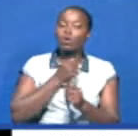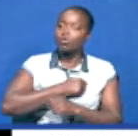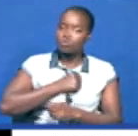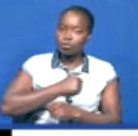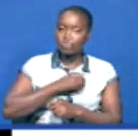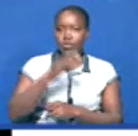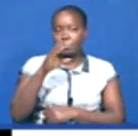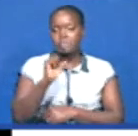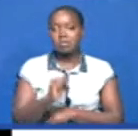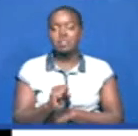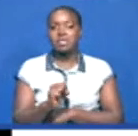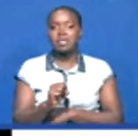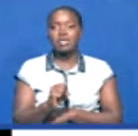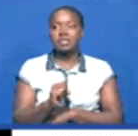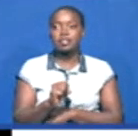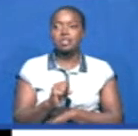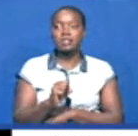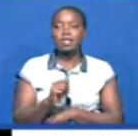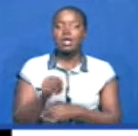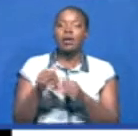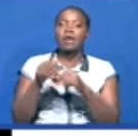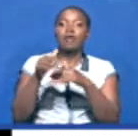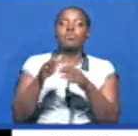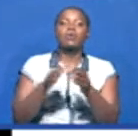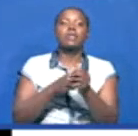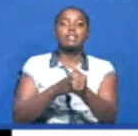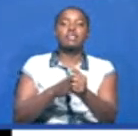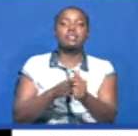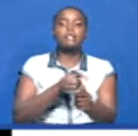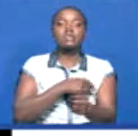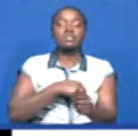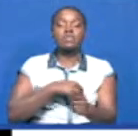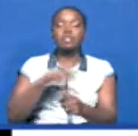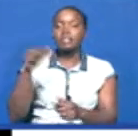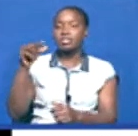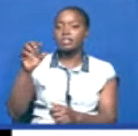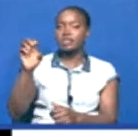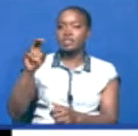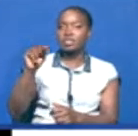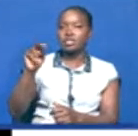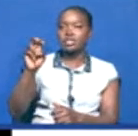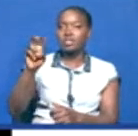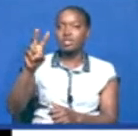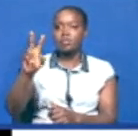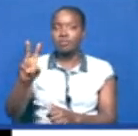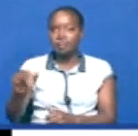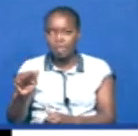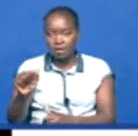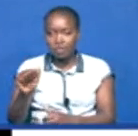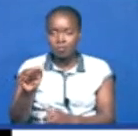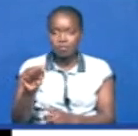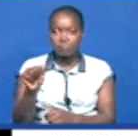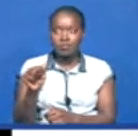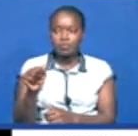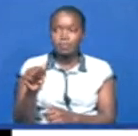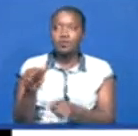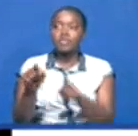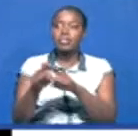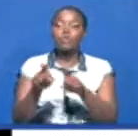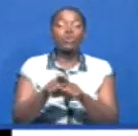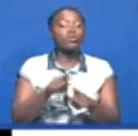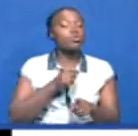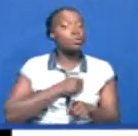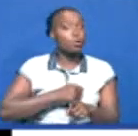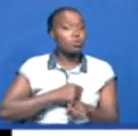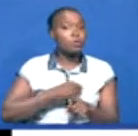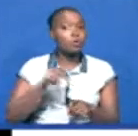Secretary. She is away leading the Kenyan delegation in Geneva, the MC12 WTO talks. Also, apologies from my